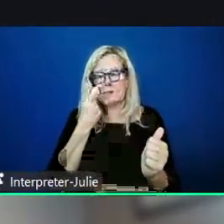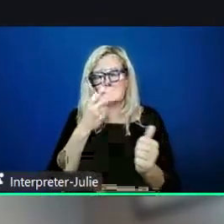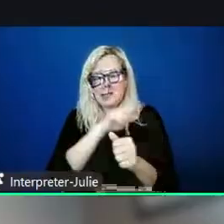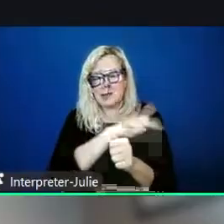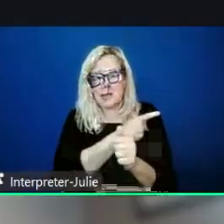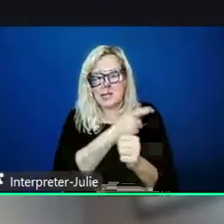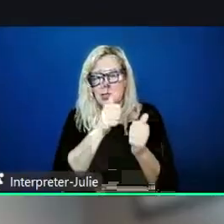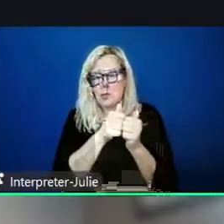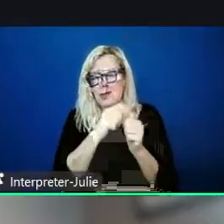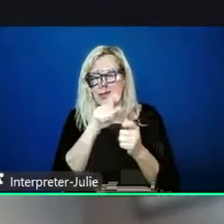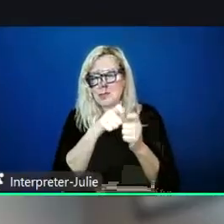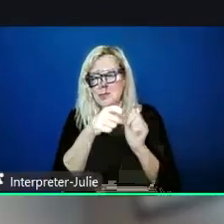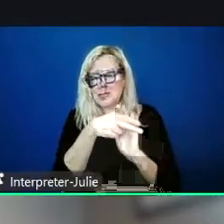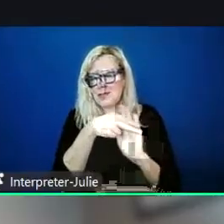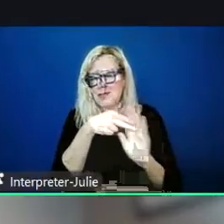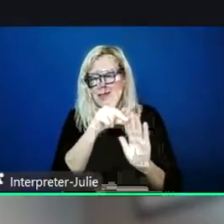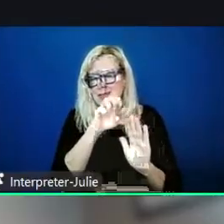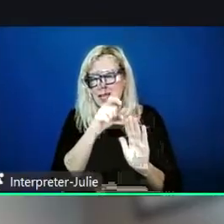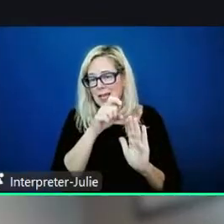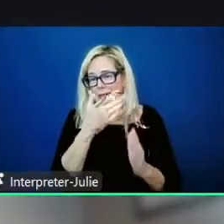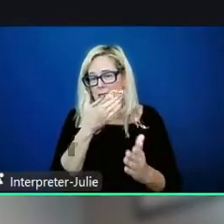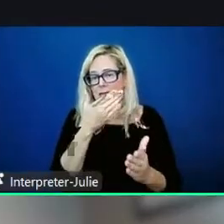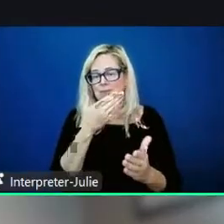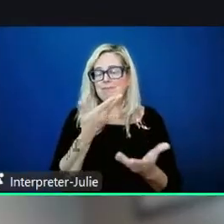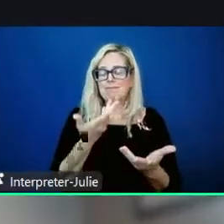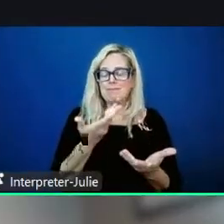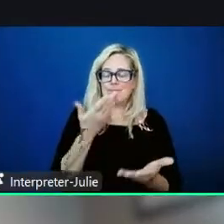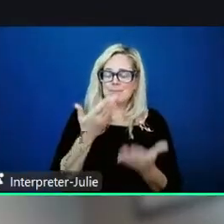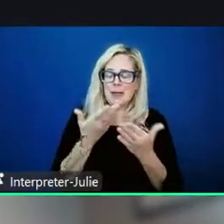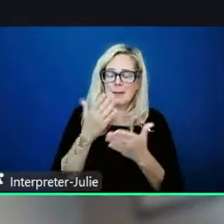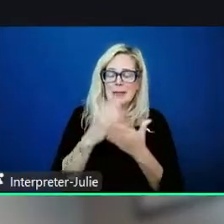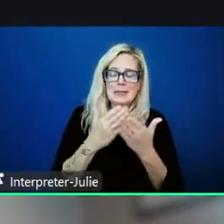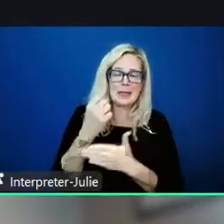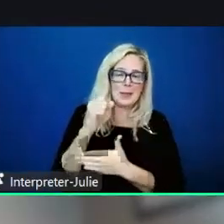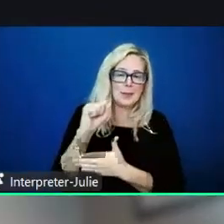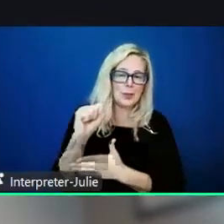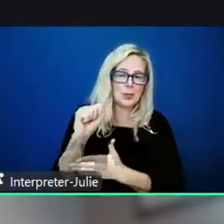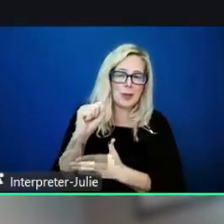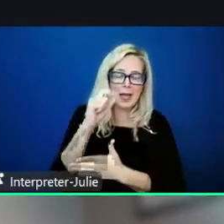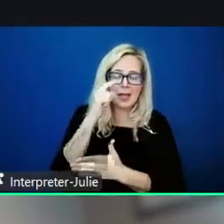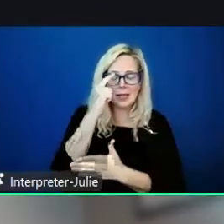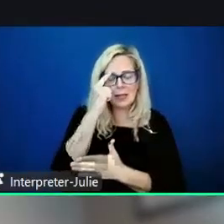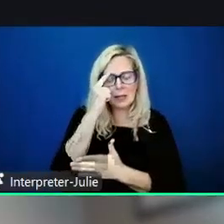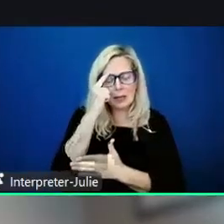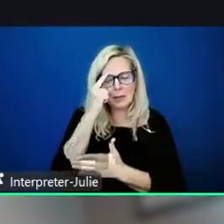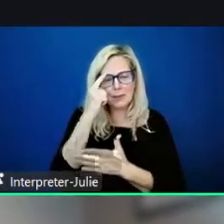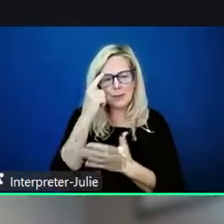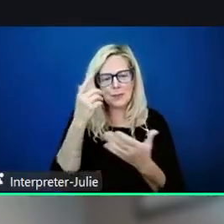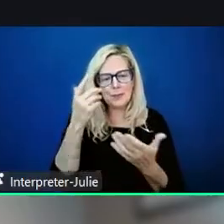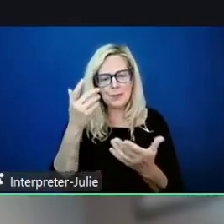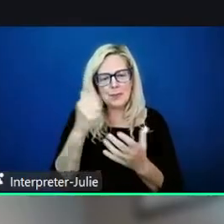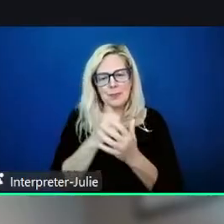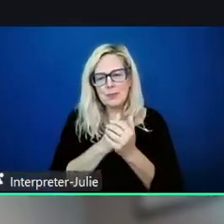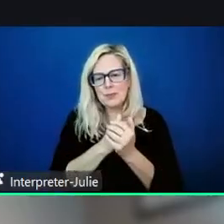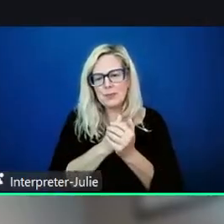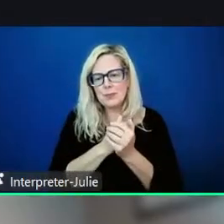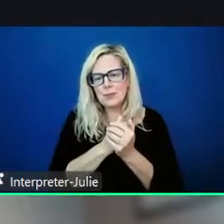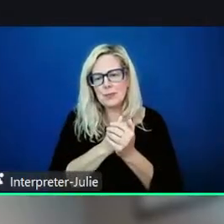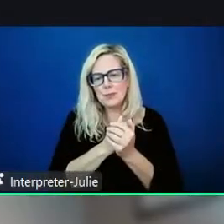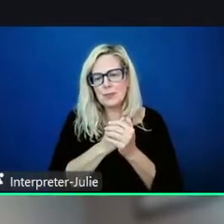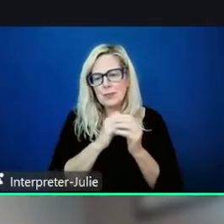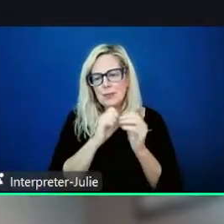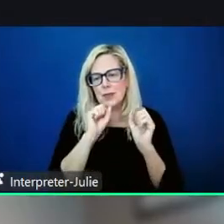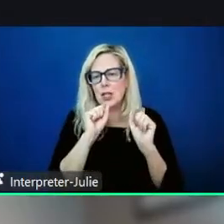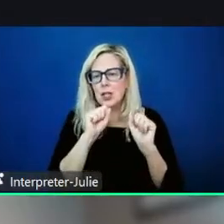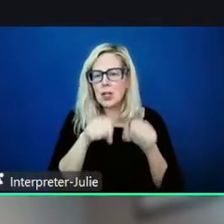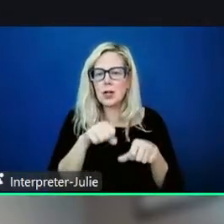on this one, but there is an alternative to meeting the same objective, which is it could be a simulated encounter or